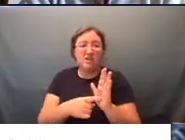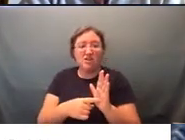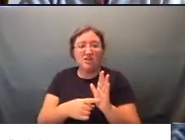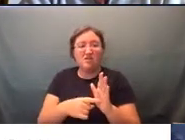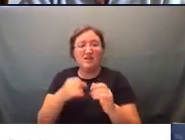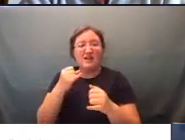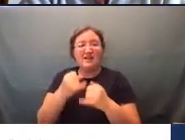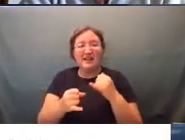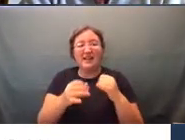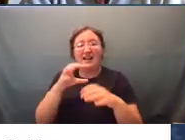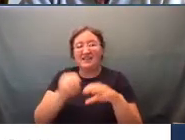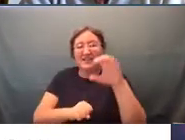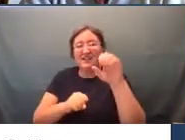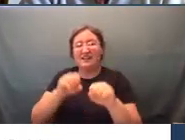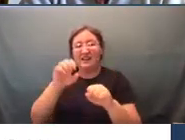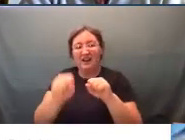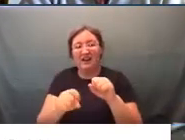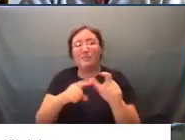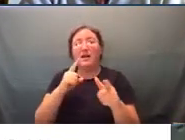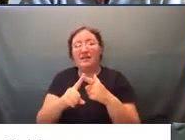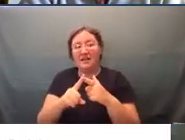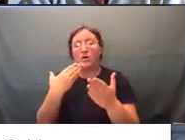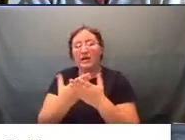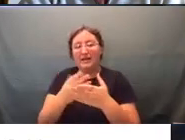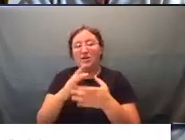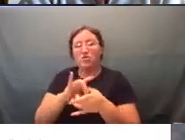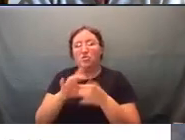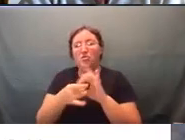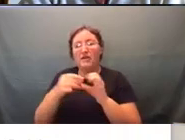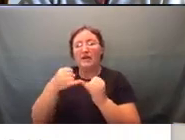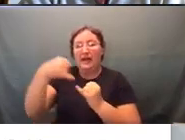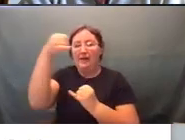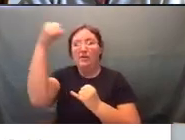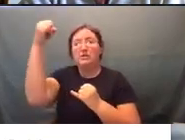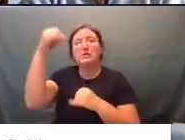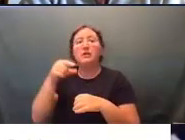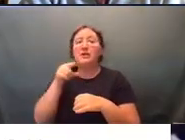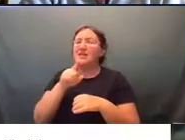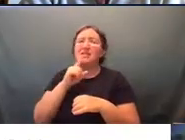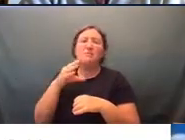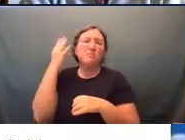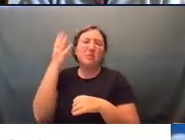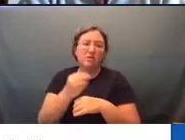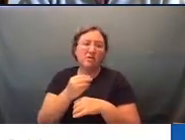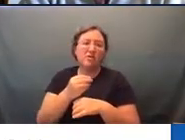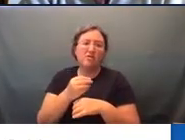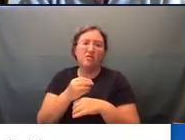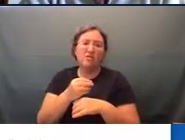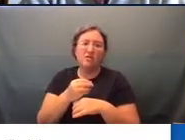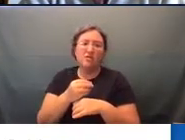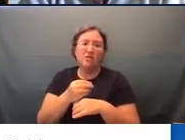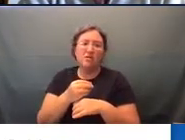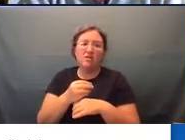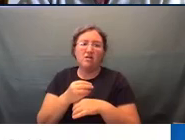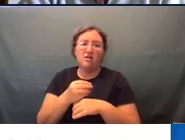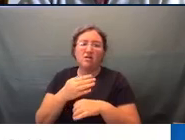last kind of climb before we get to the cables. And it's gorgeous and stunning all the way around. But 13-year-old